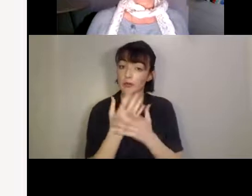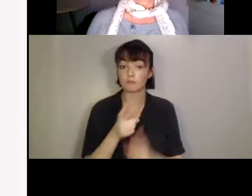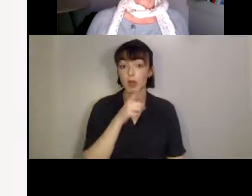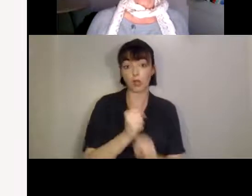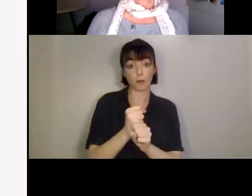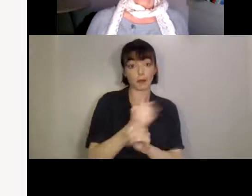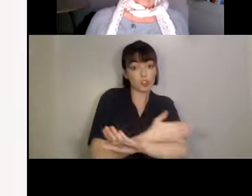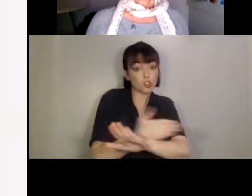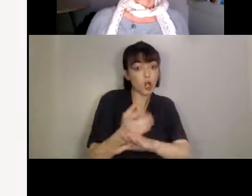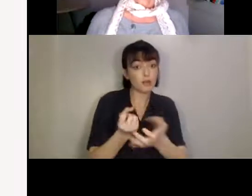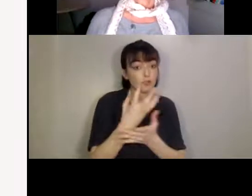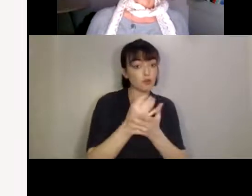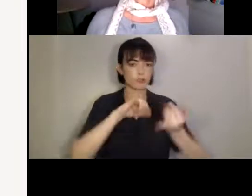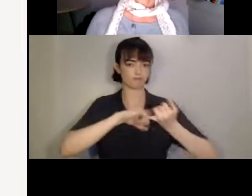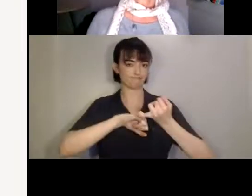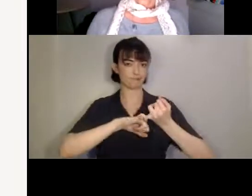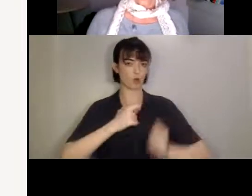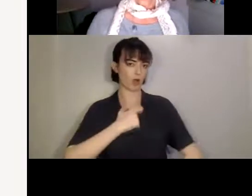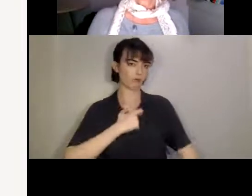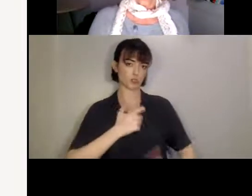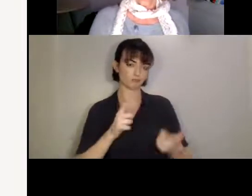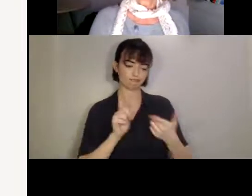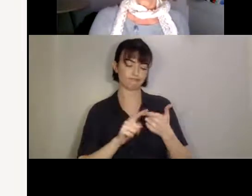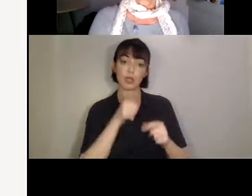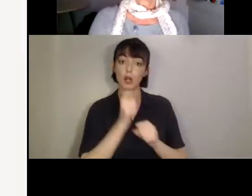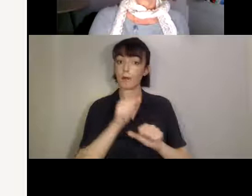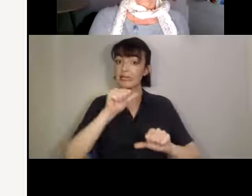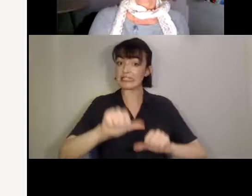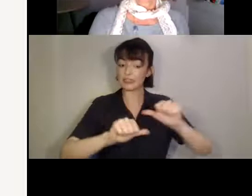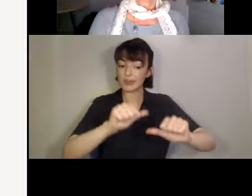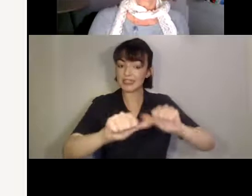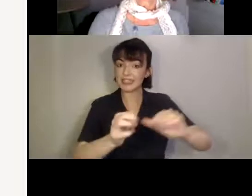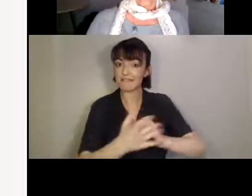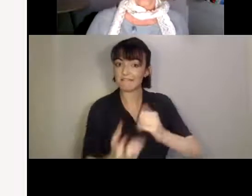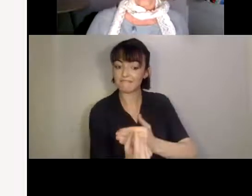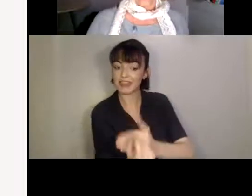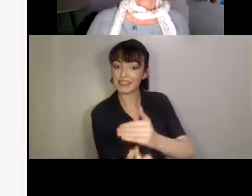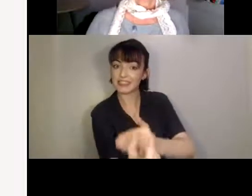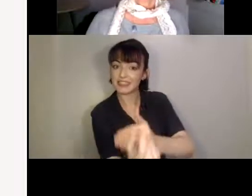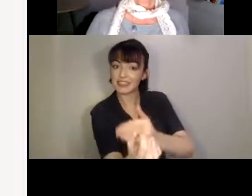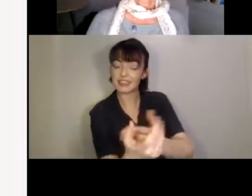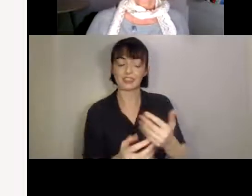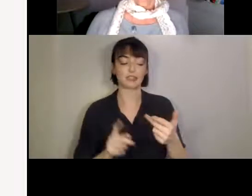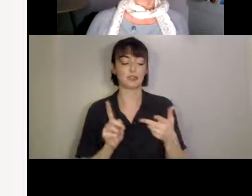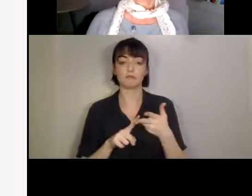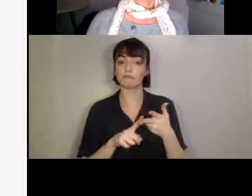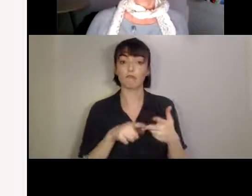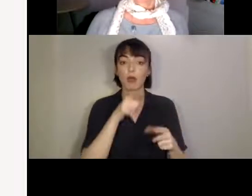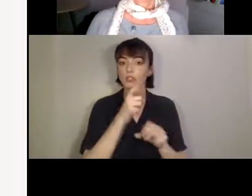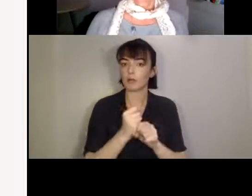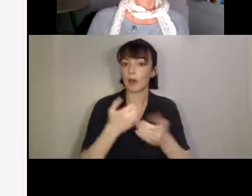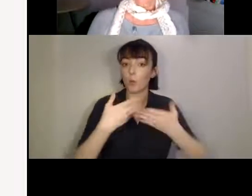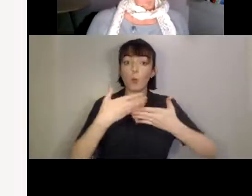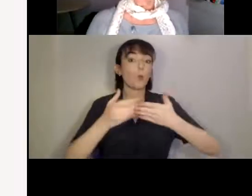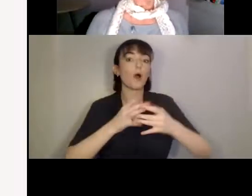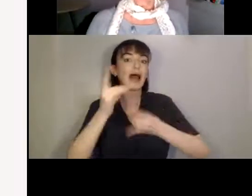the characters are? Do they talk about the sequence of events that build up to the high point of the story? Do they talk about what happens